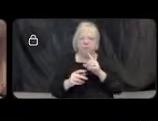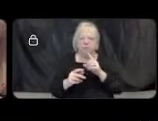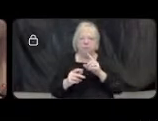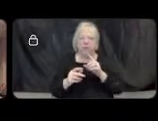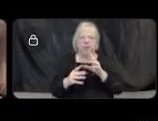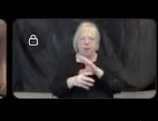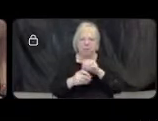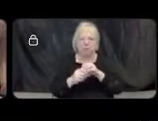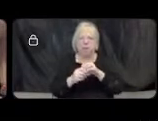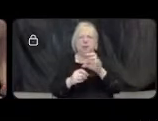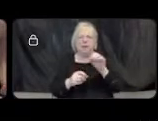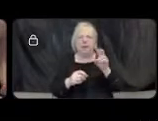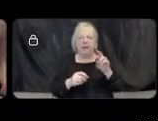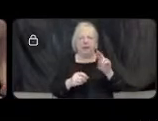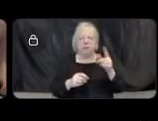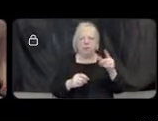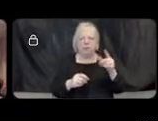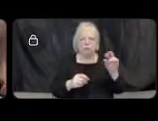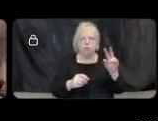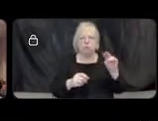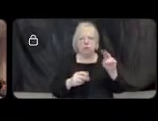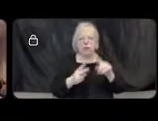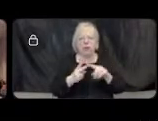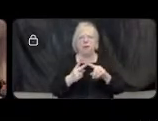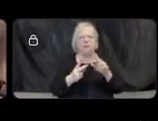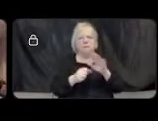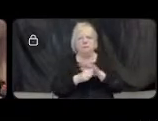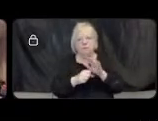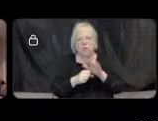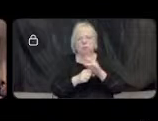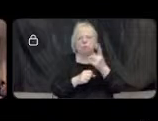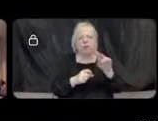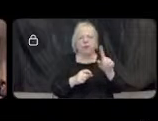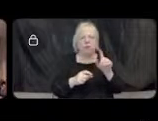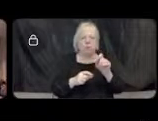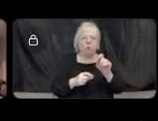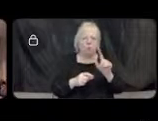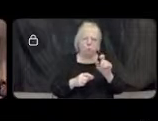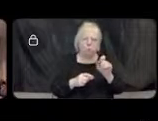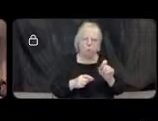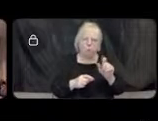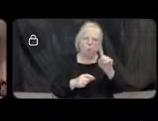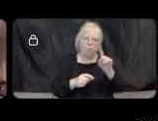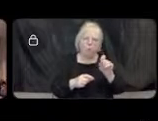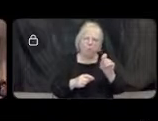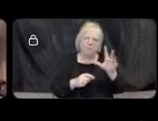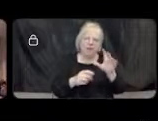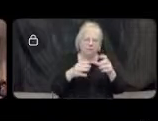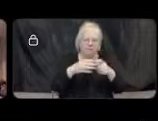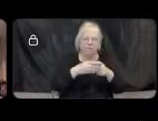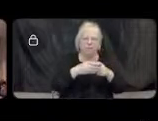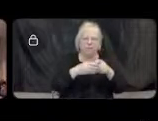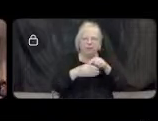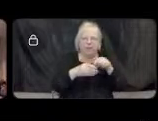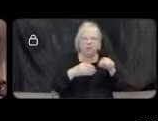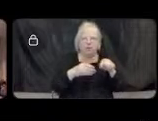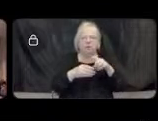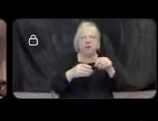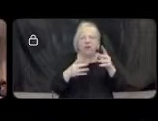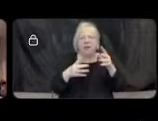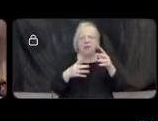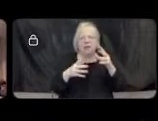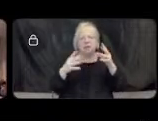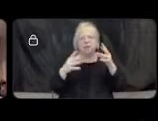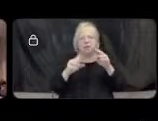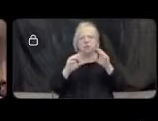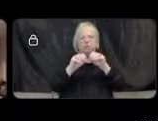evergreen, full to the ground trees, 1.5 inches in caliber, and linear shade trees, 2.5 inches